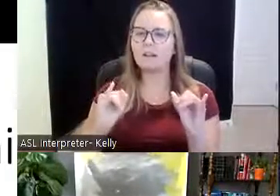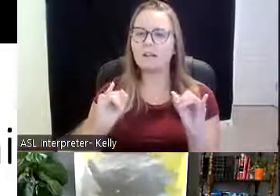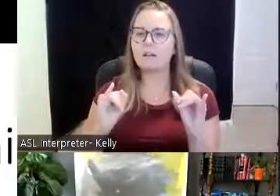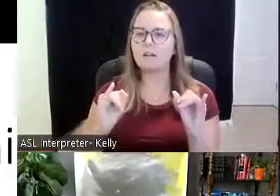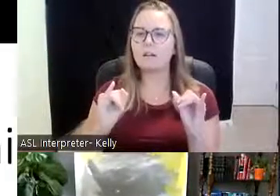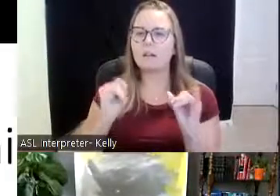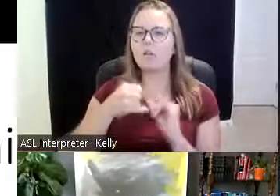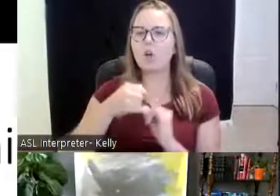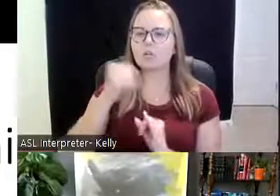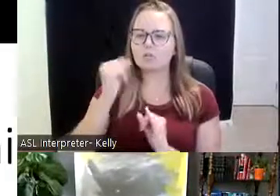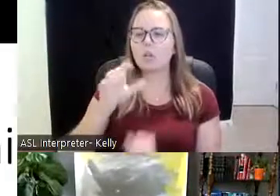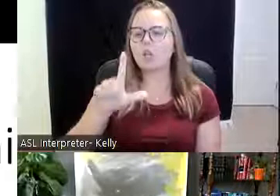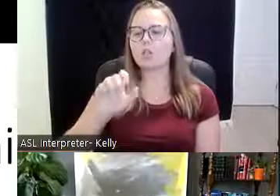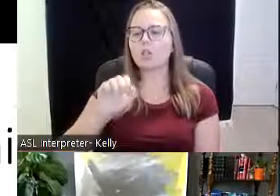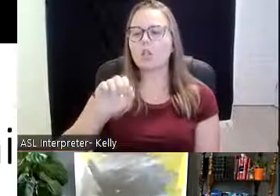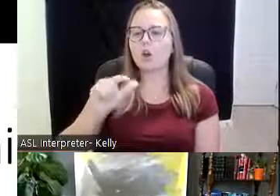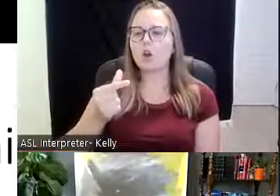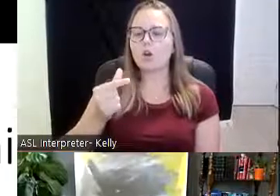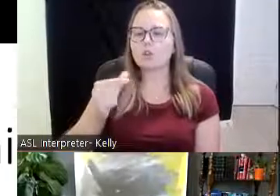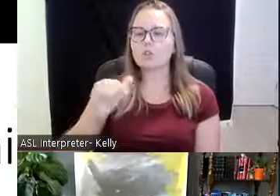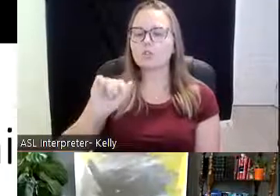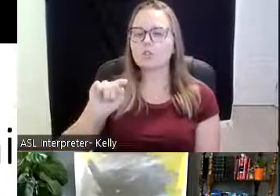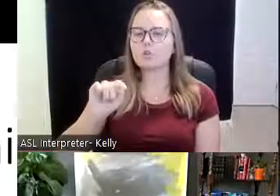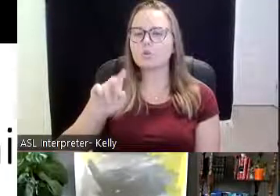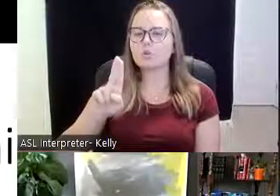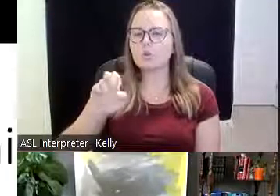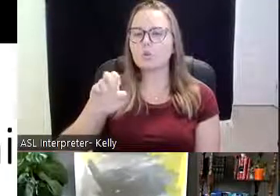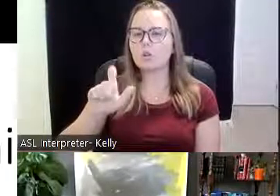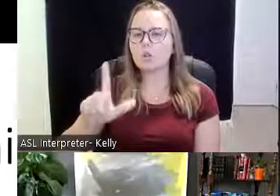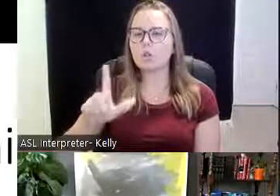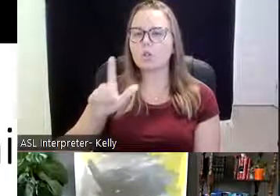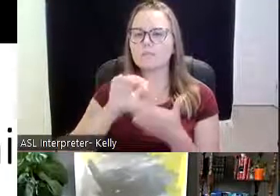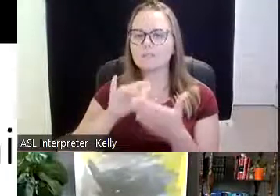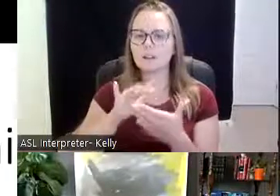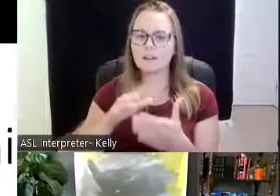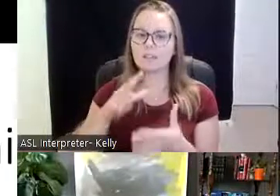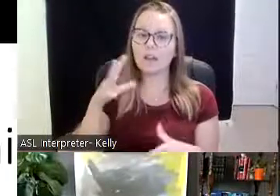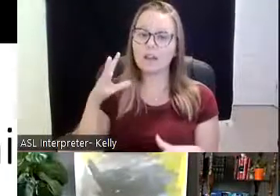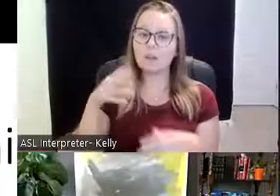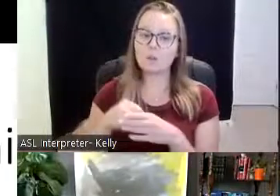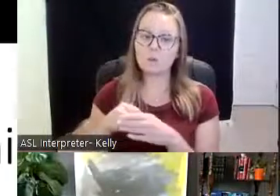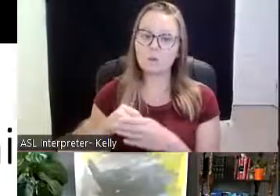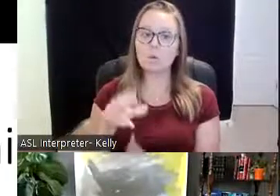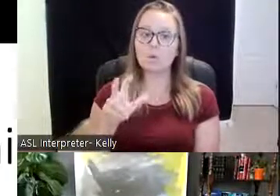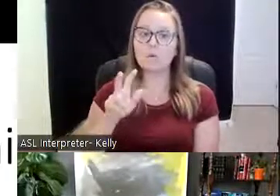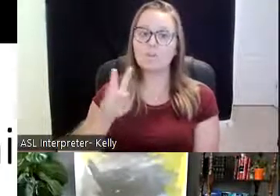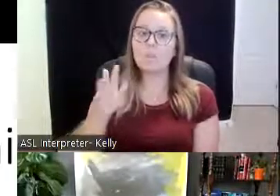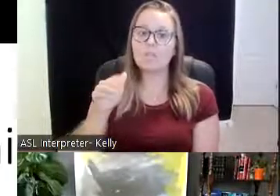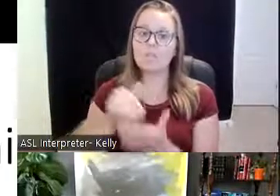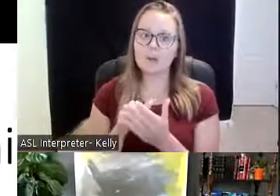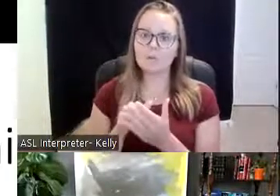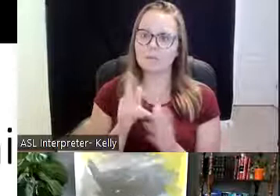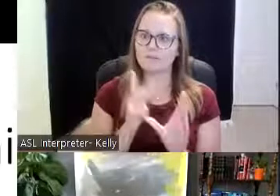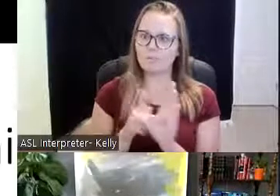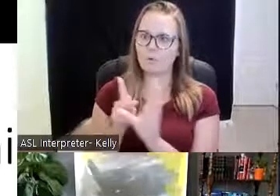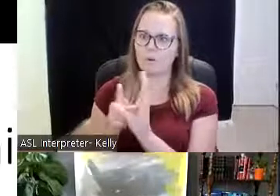included more than 185,000 participants from the general population. And